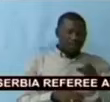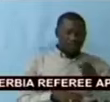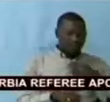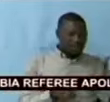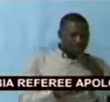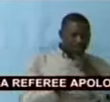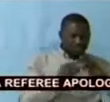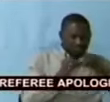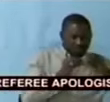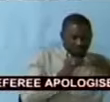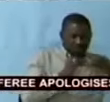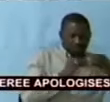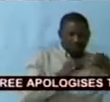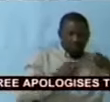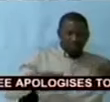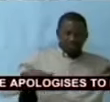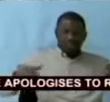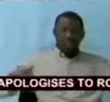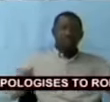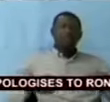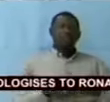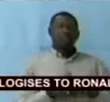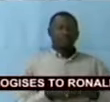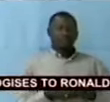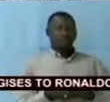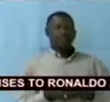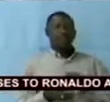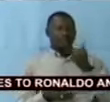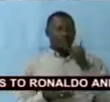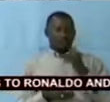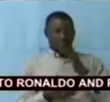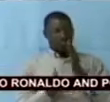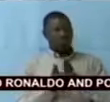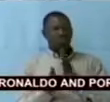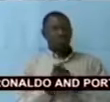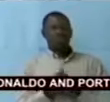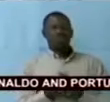Nah, that was for sure, for definite. And I will tell you again why.